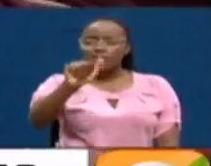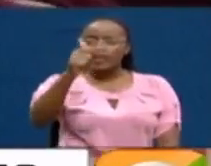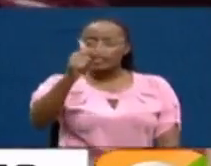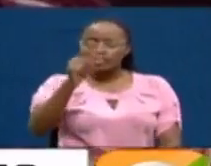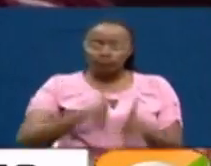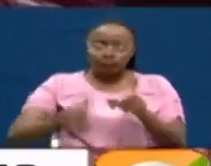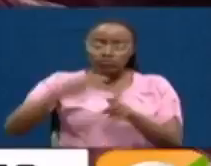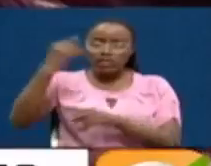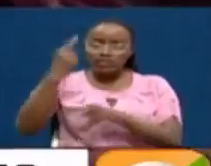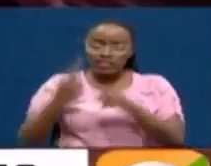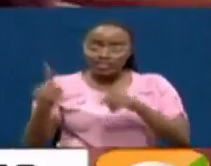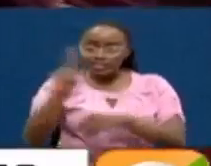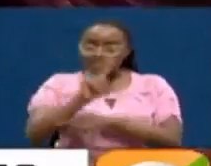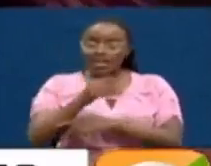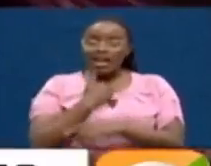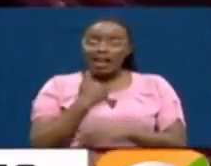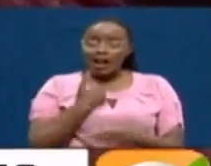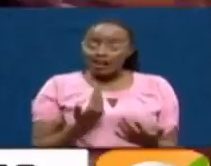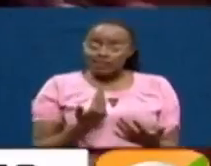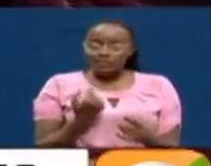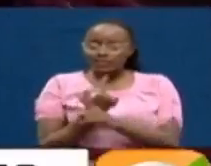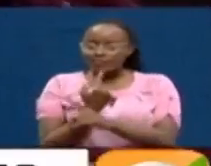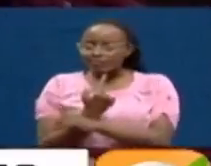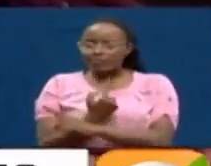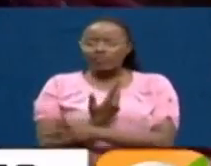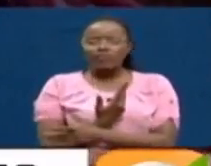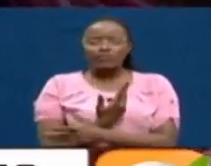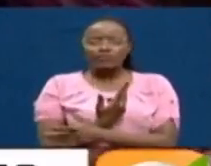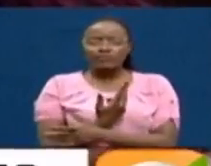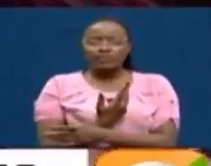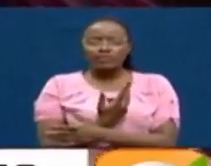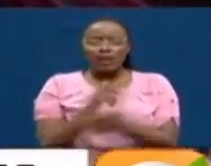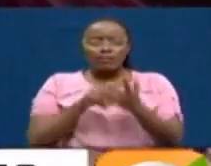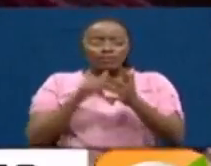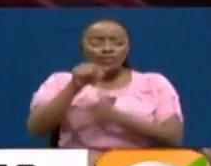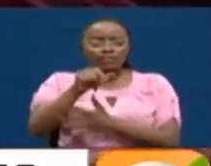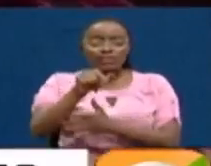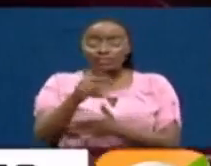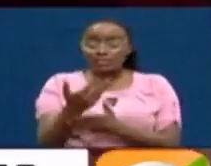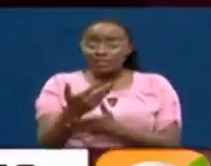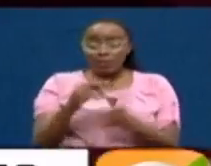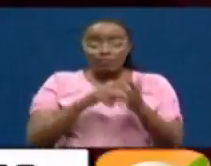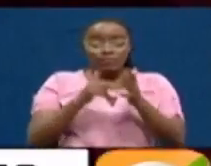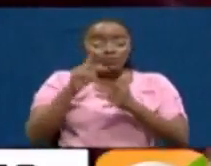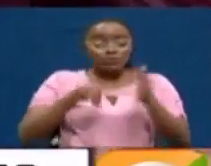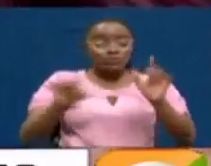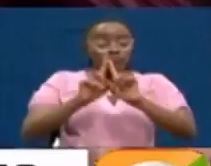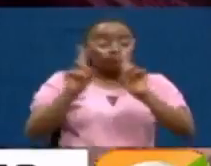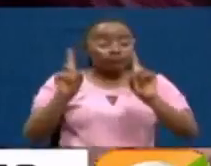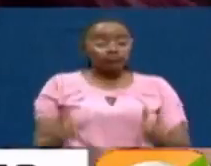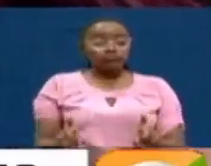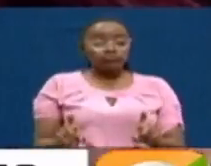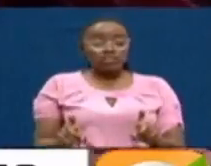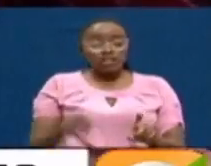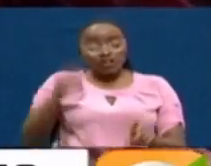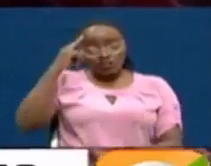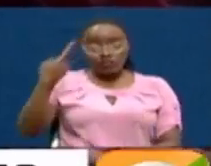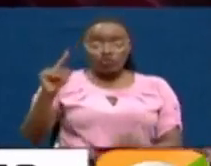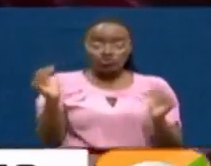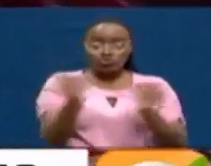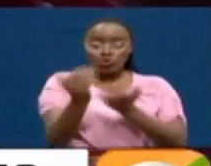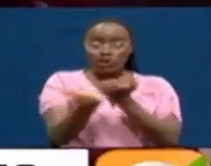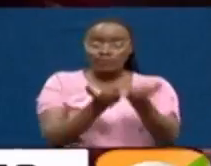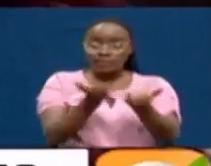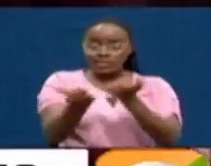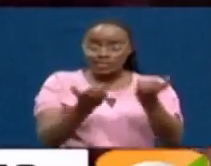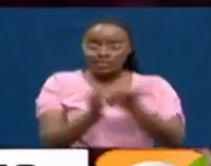rising up every day, we still have excise duty rising up every day. So what does this mean? What does this mean also? Then for the SMEs, actually